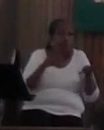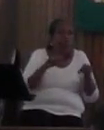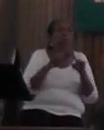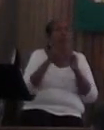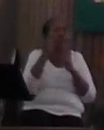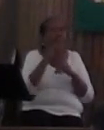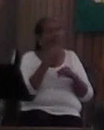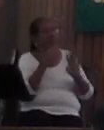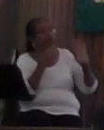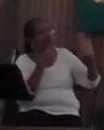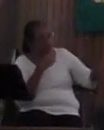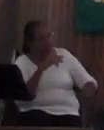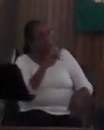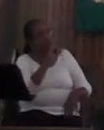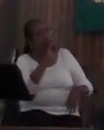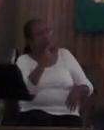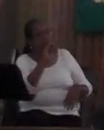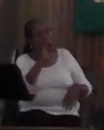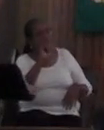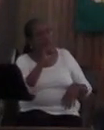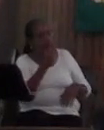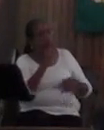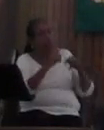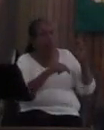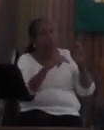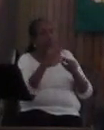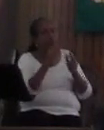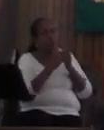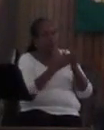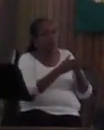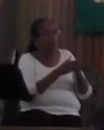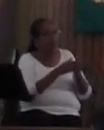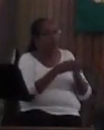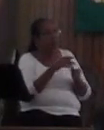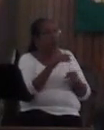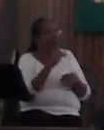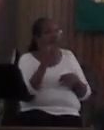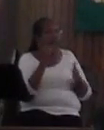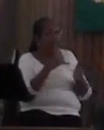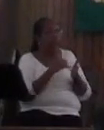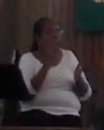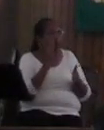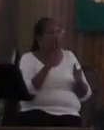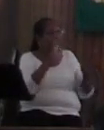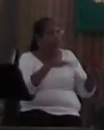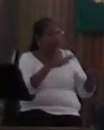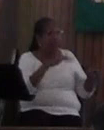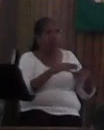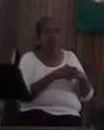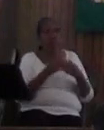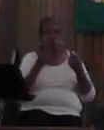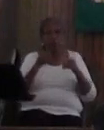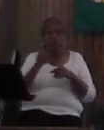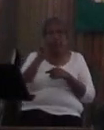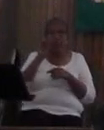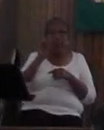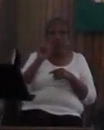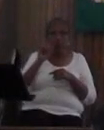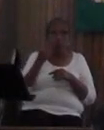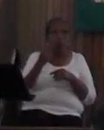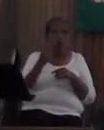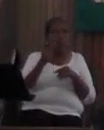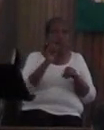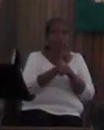boat. It's going to rain. So Noah labored for 120 years, cutting